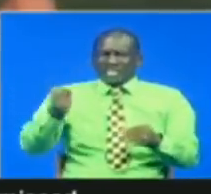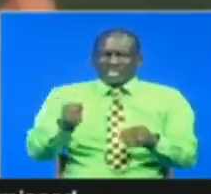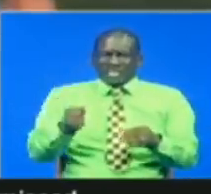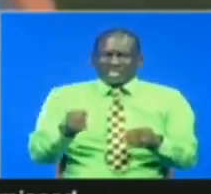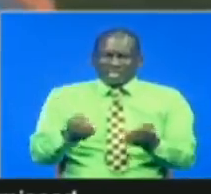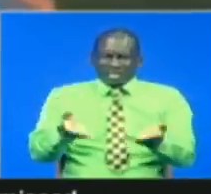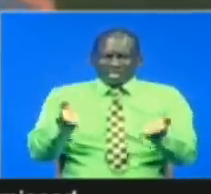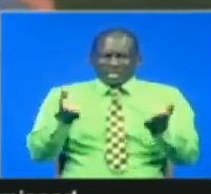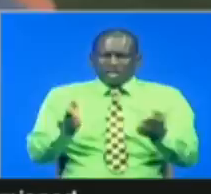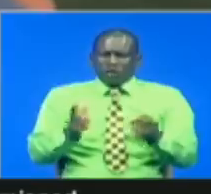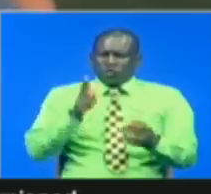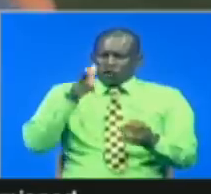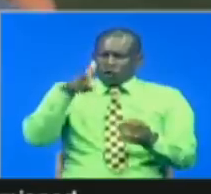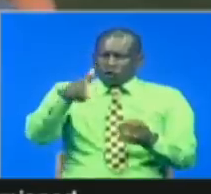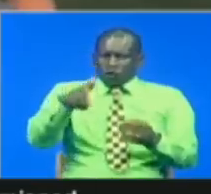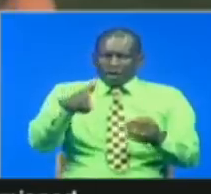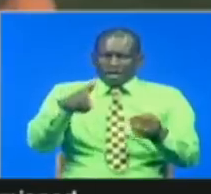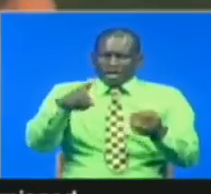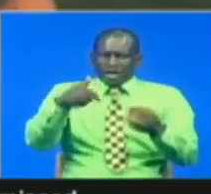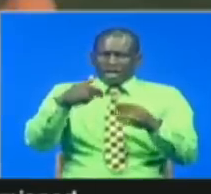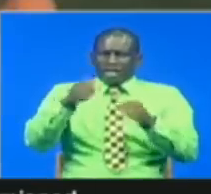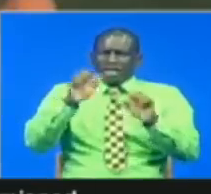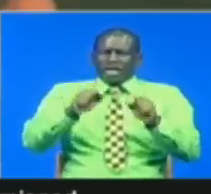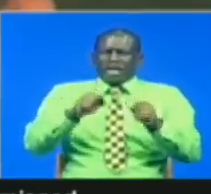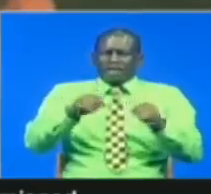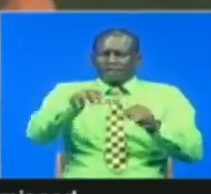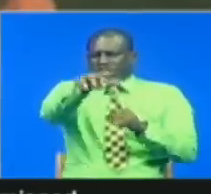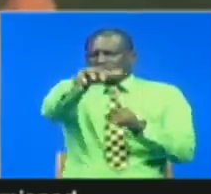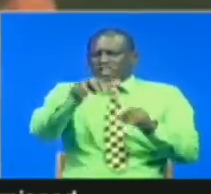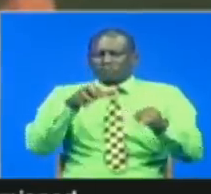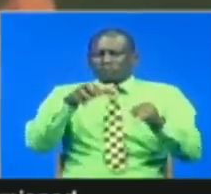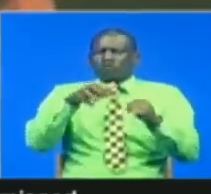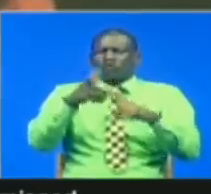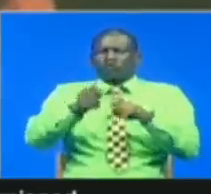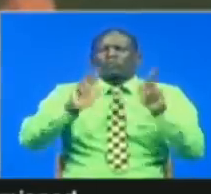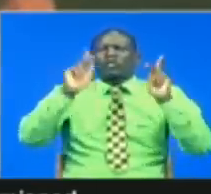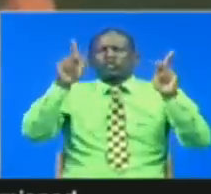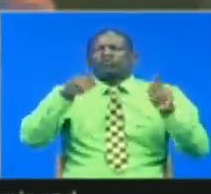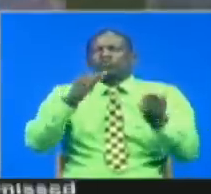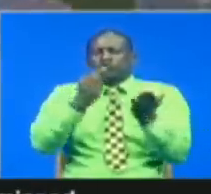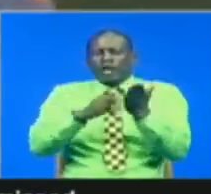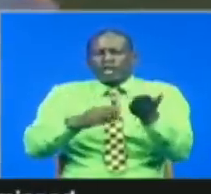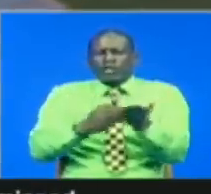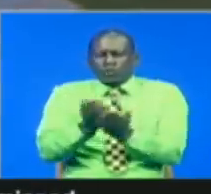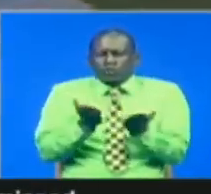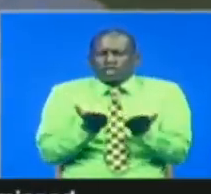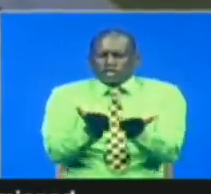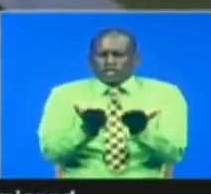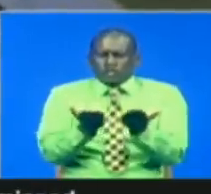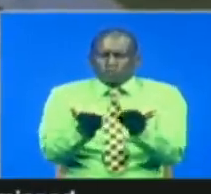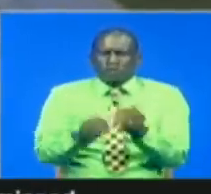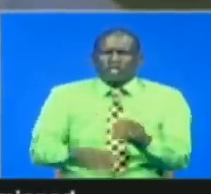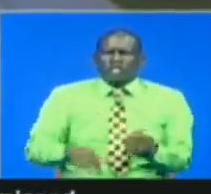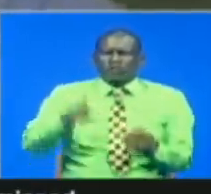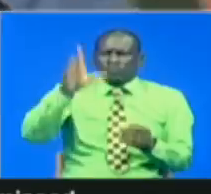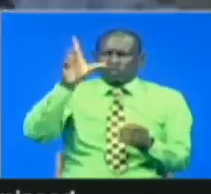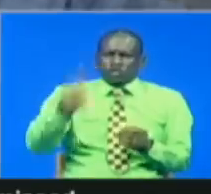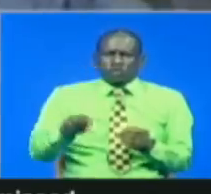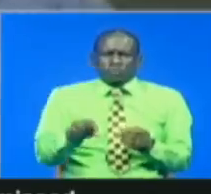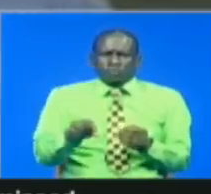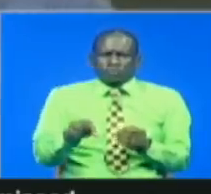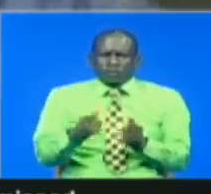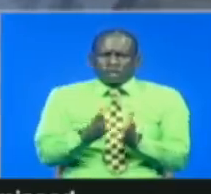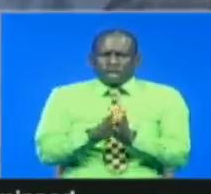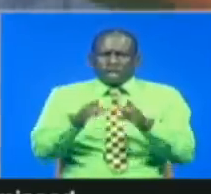now the oil can be collected from Kisumu to Uganda by ship. It is cheaper and